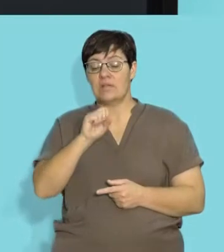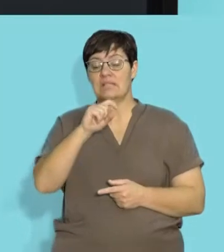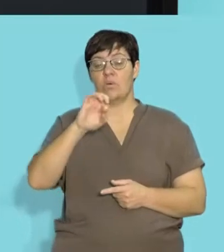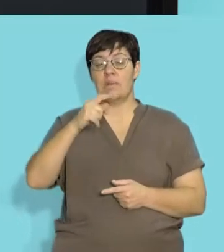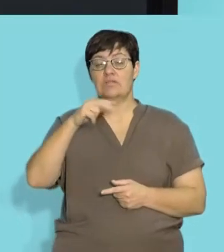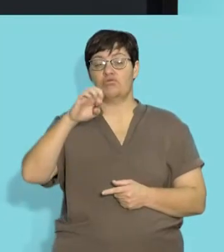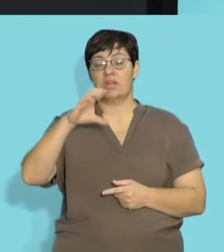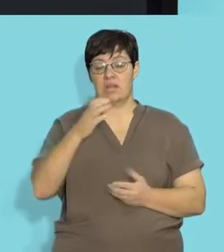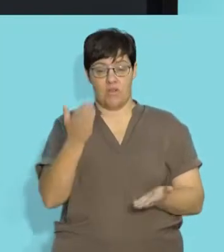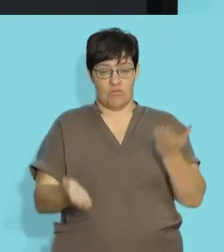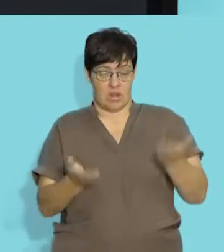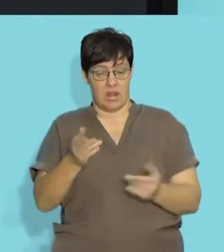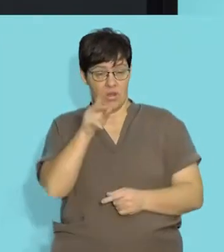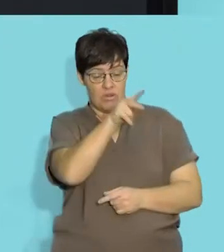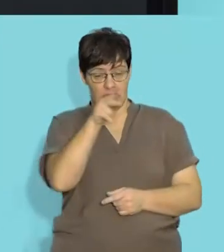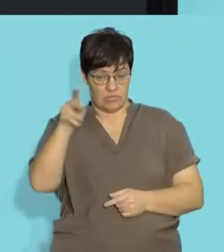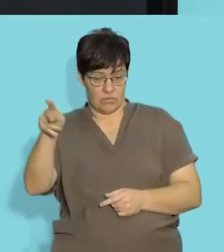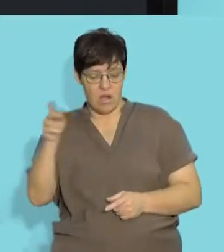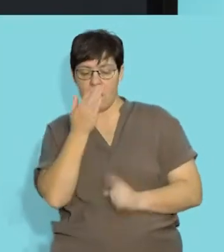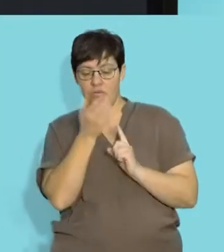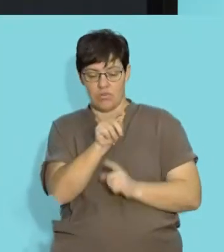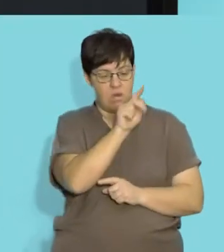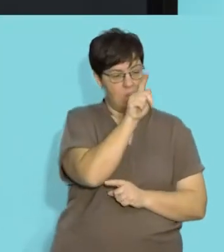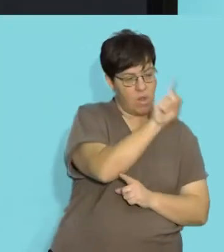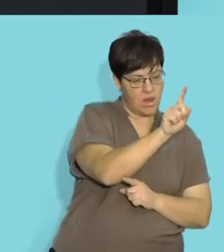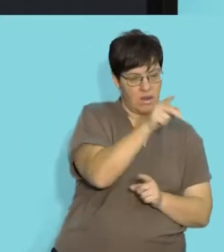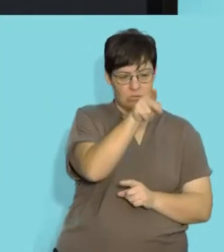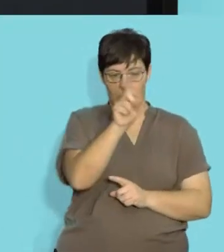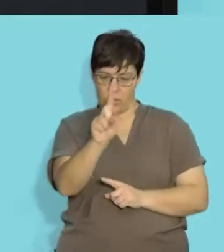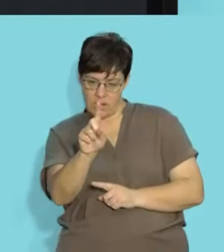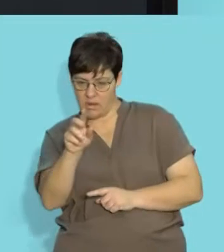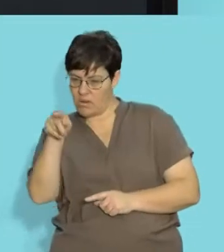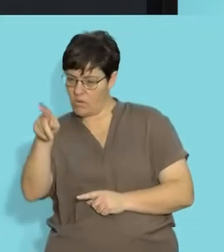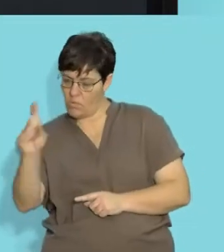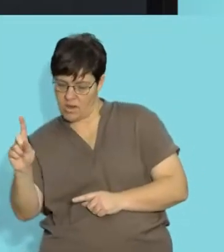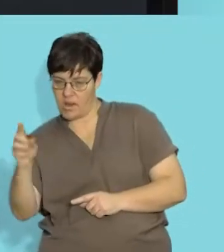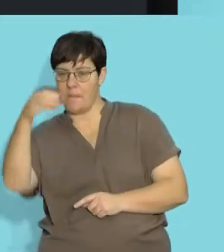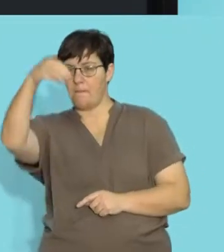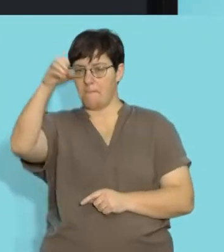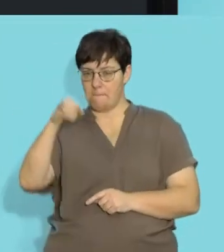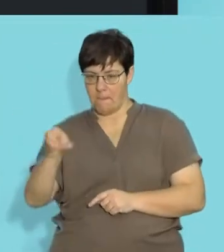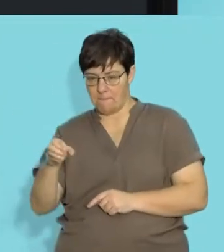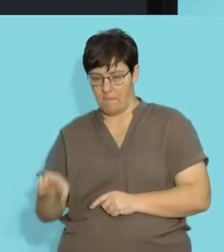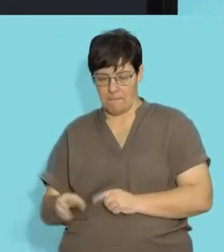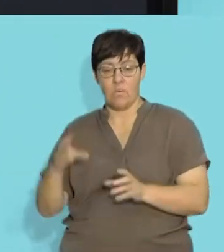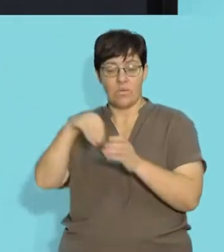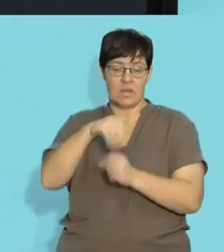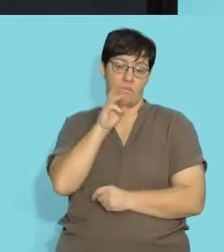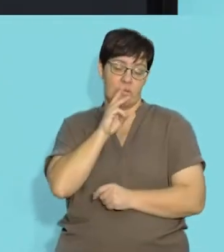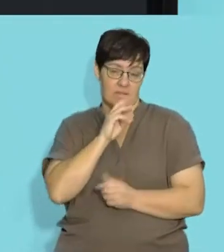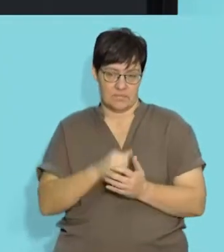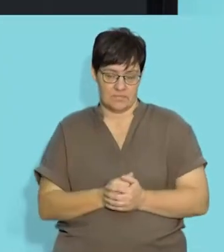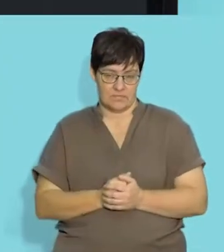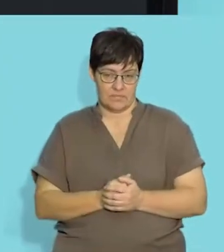that the stoichiometric ratio it actually represents how that substance actually breaks down in